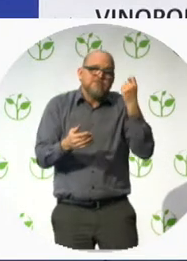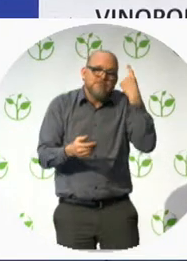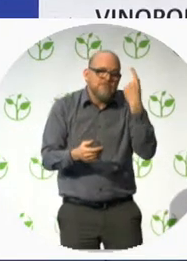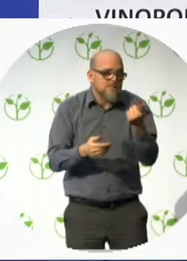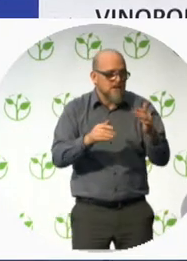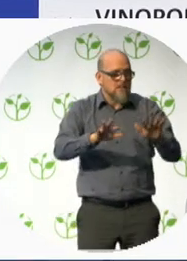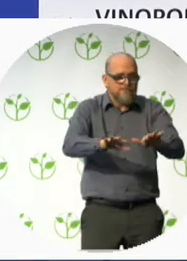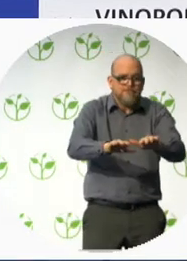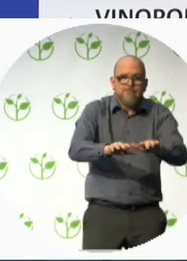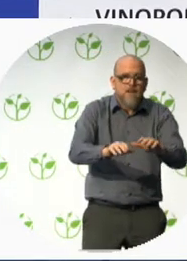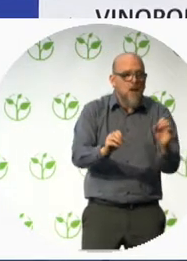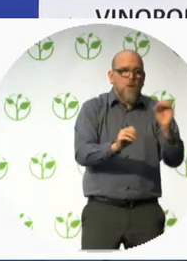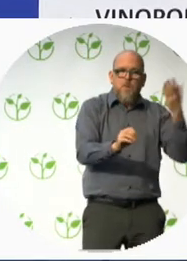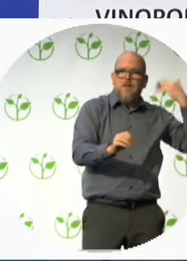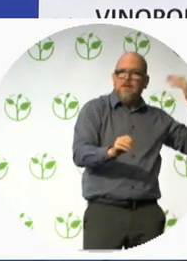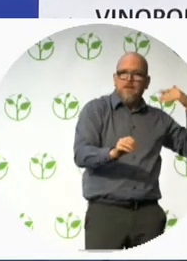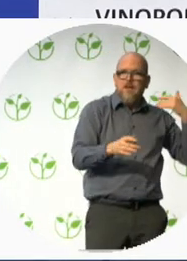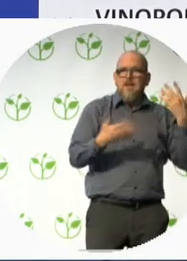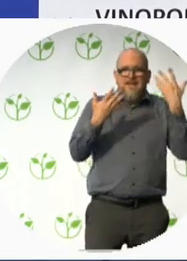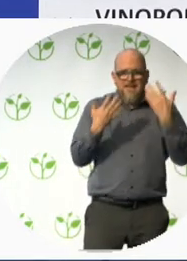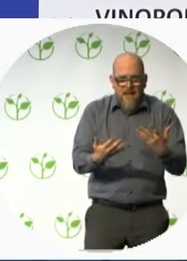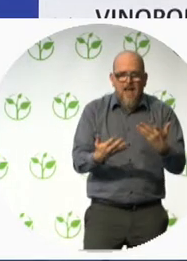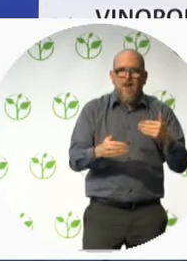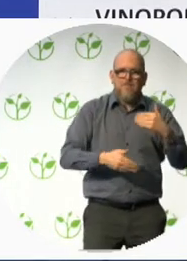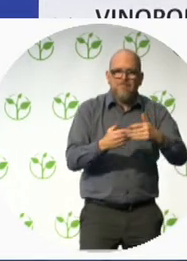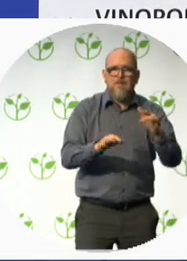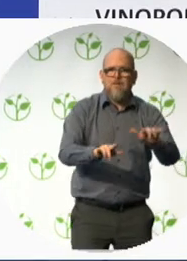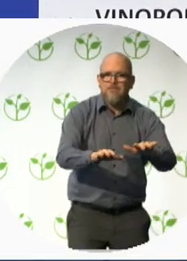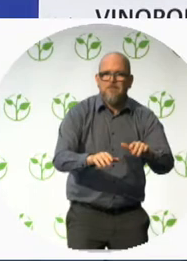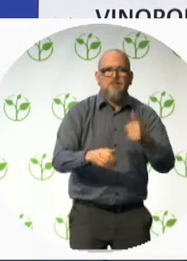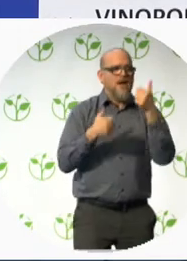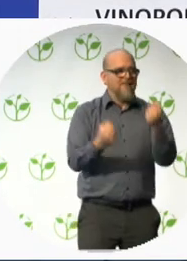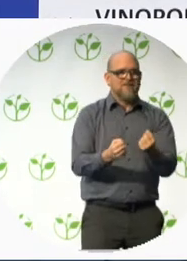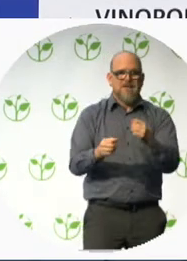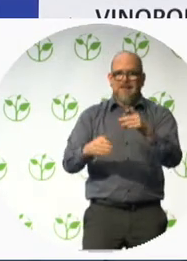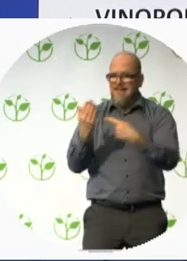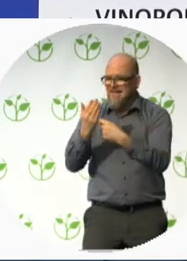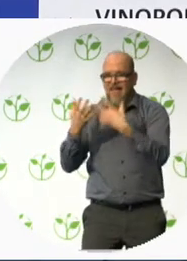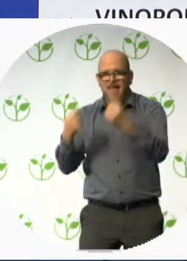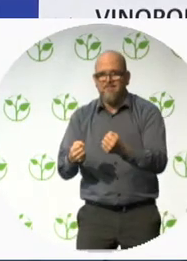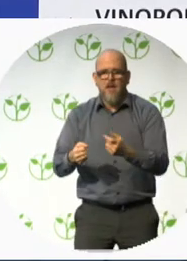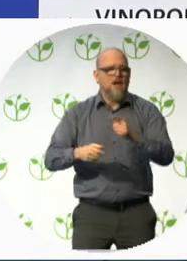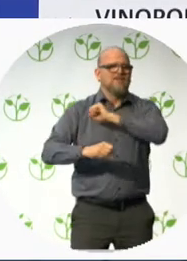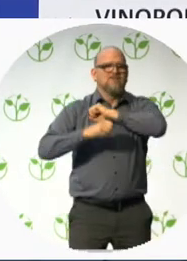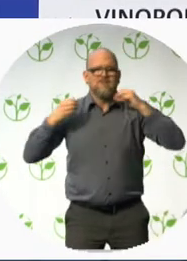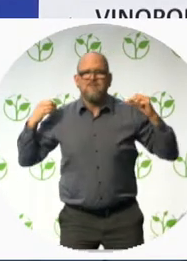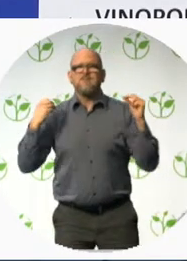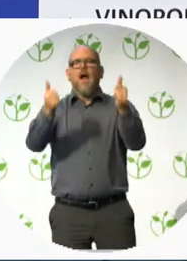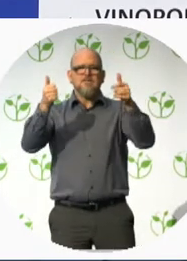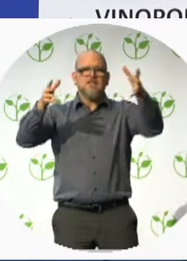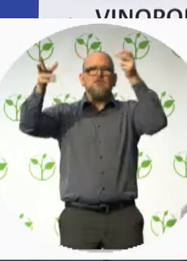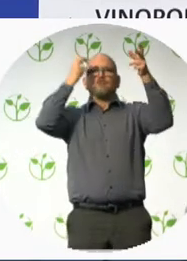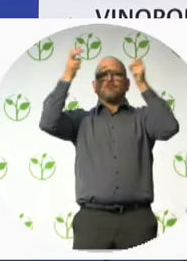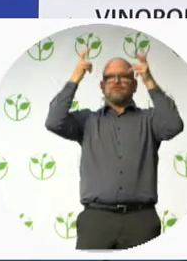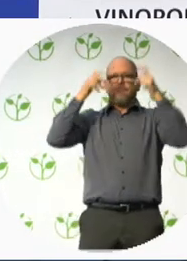we really were surprised that teachers needed some very basic understanding. And the training that